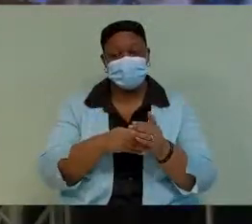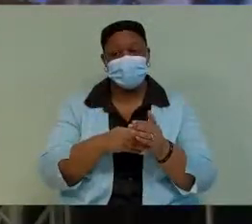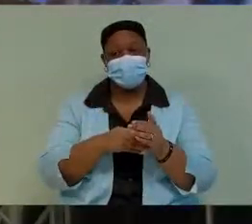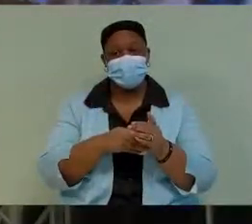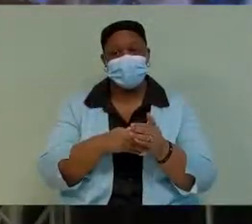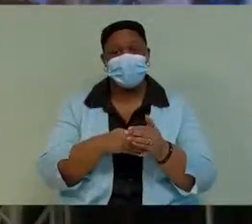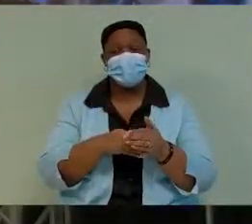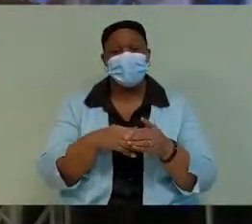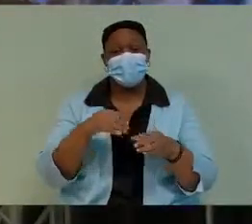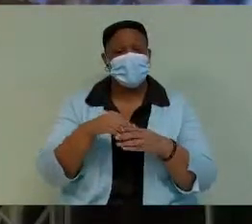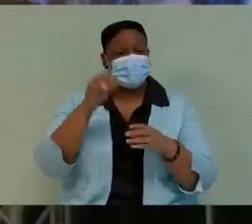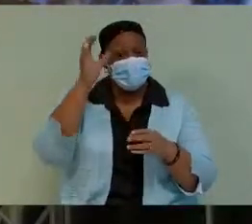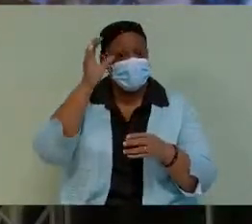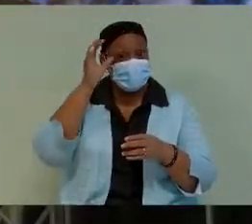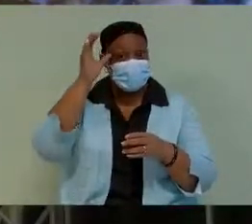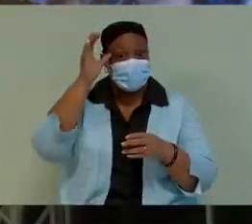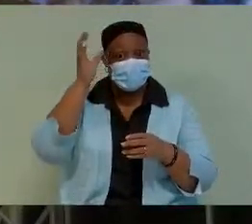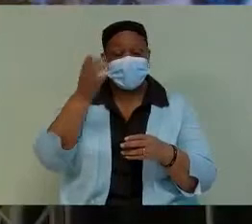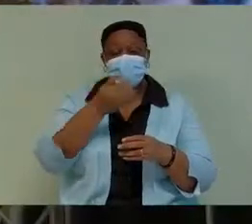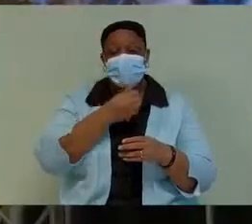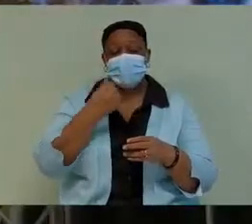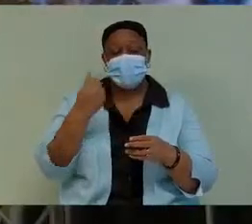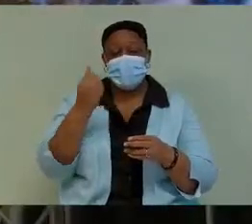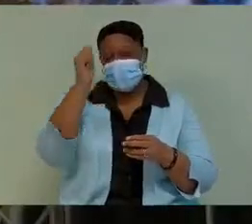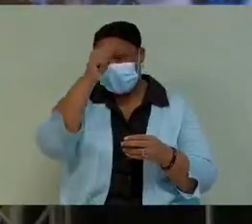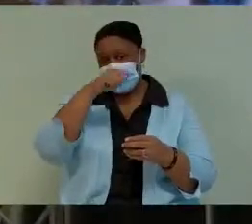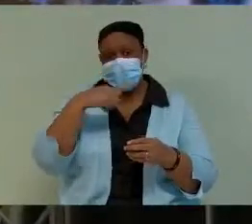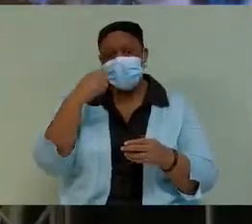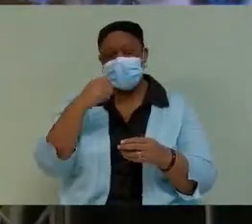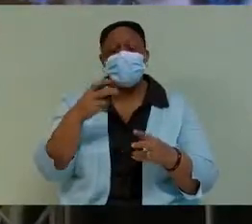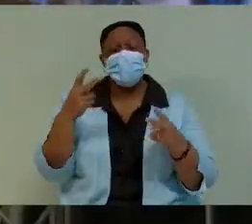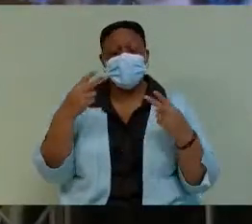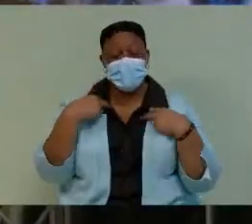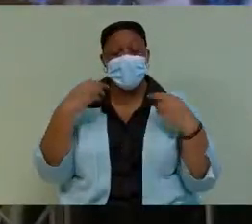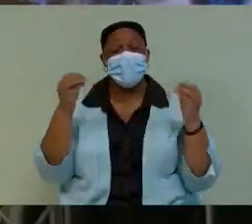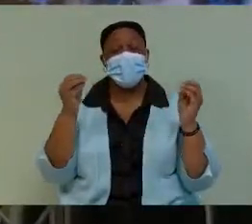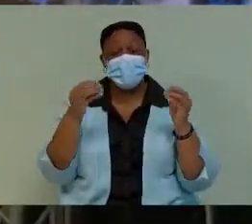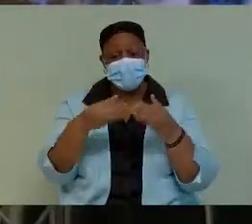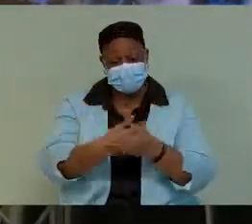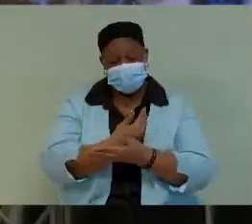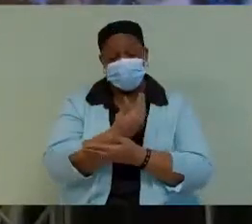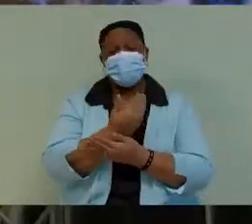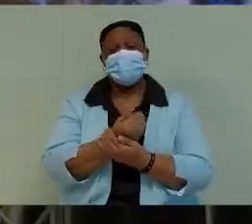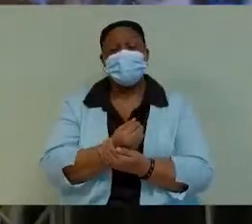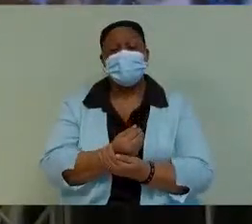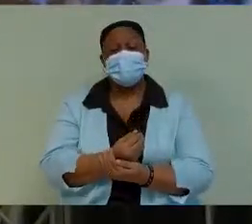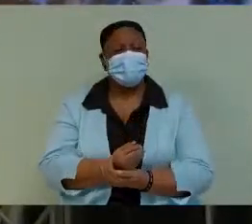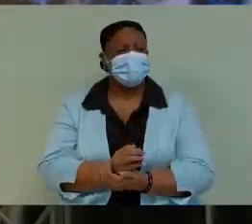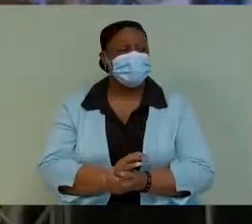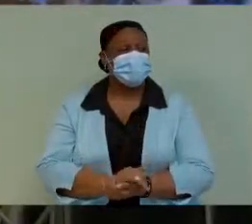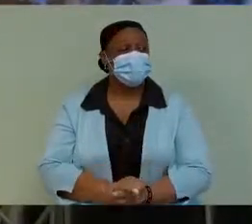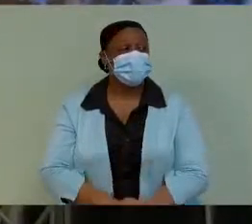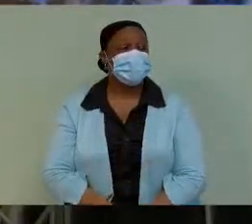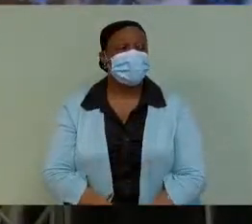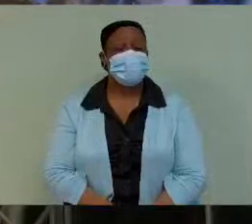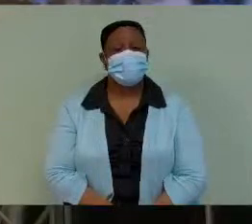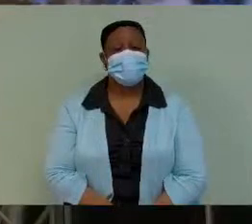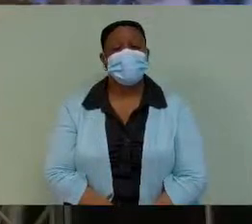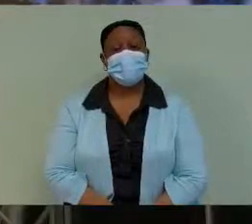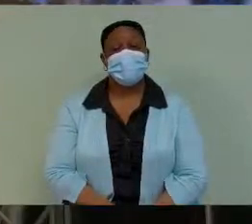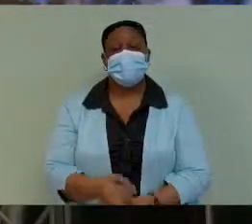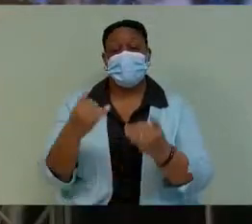new cases, a second wave. I now invite Ms. Vesta Southwell, who is the